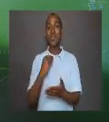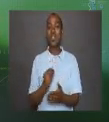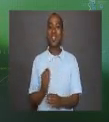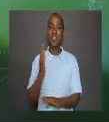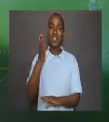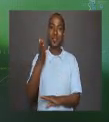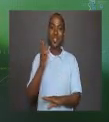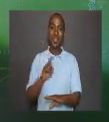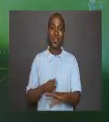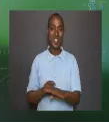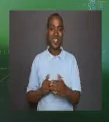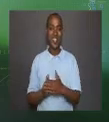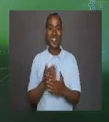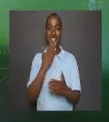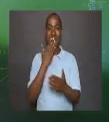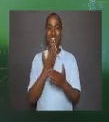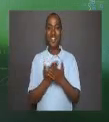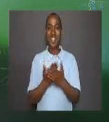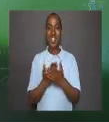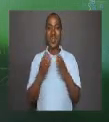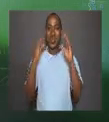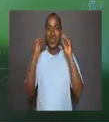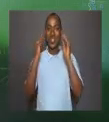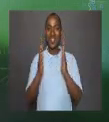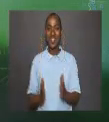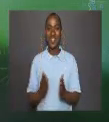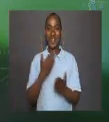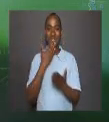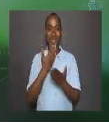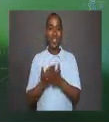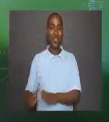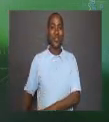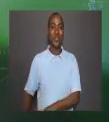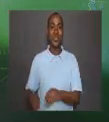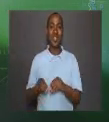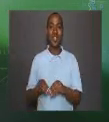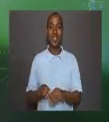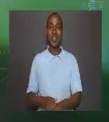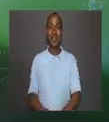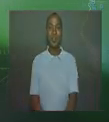Until next time, thank you, teacher. Thank you, students.